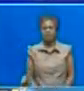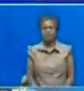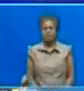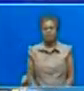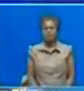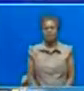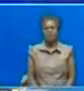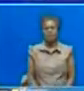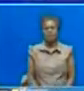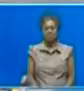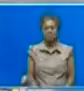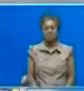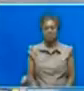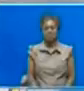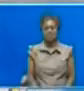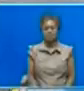reports.